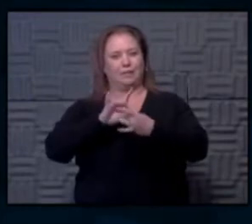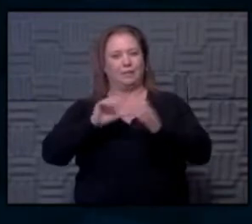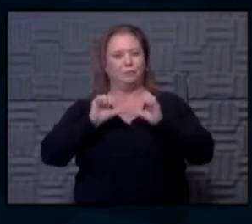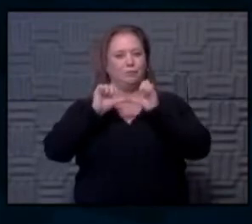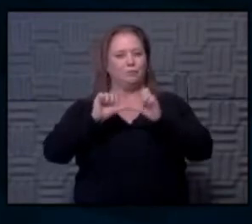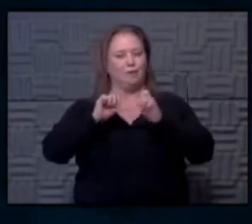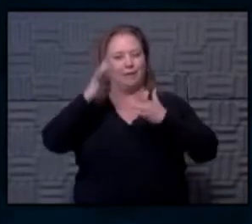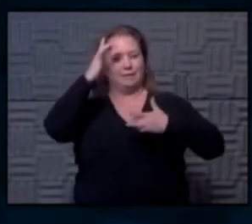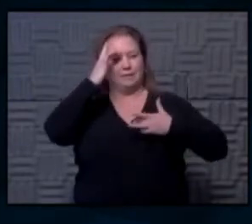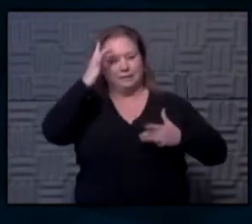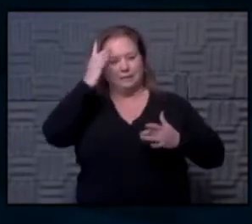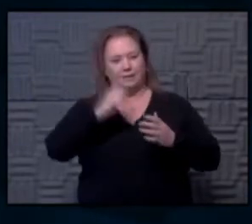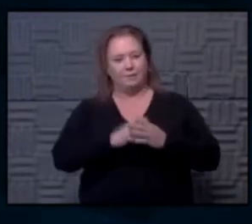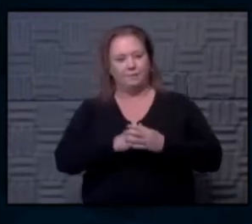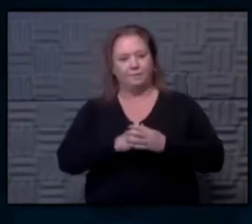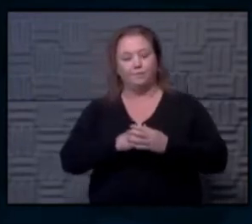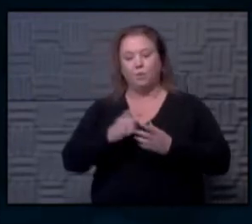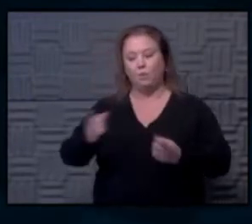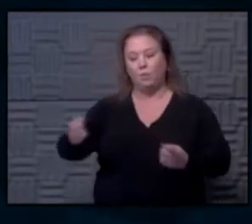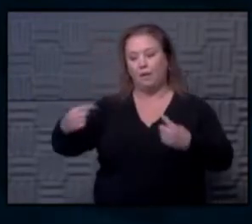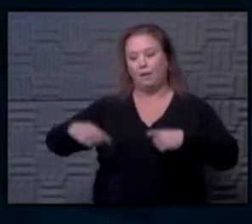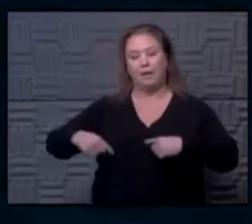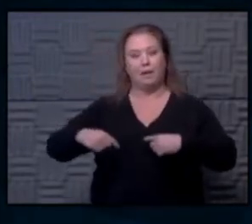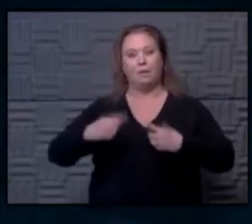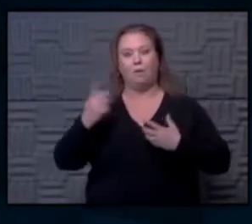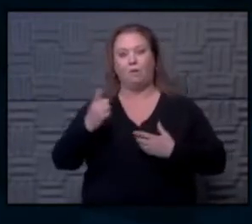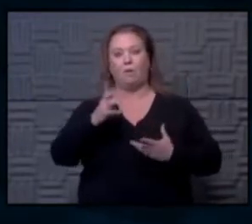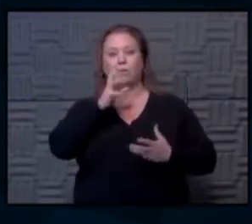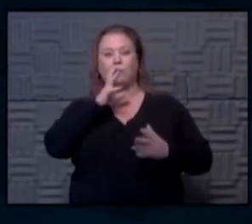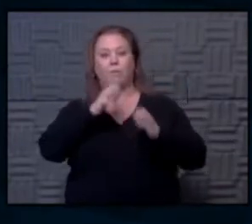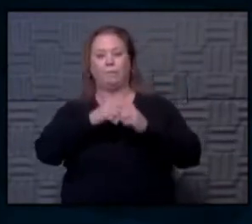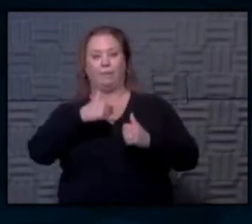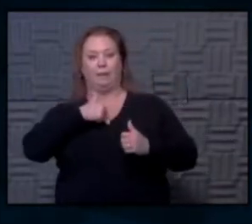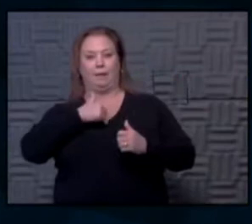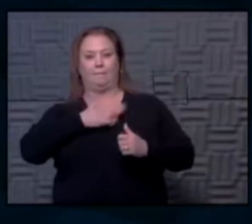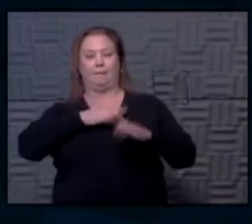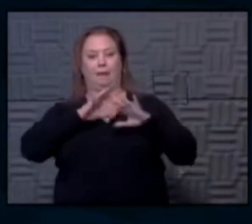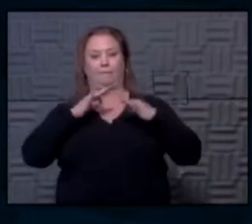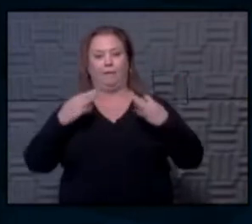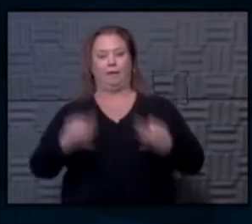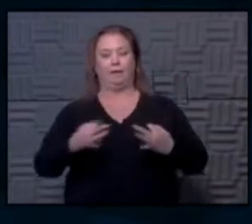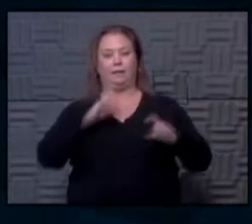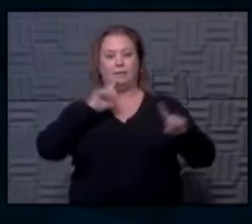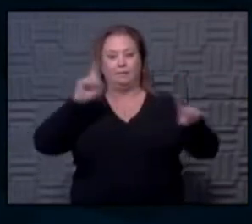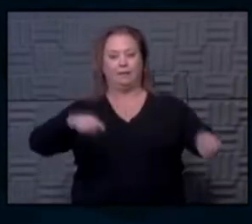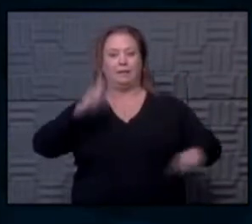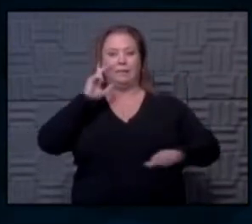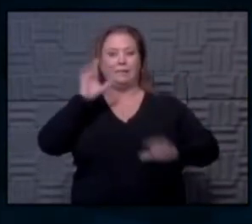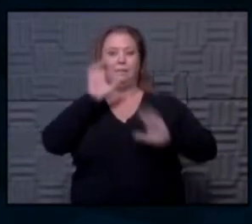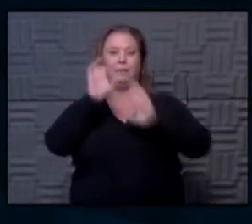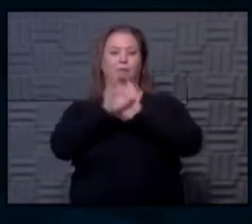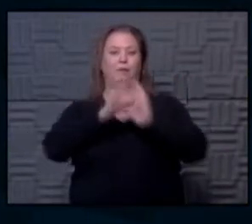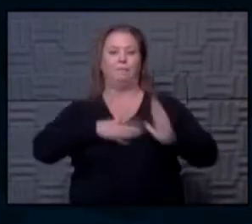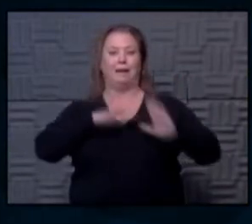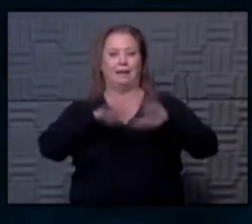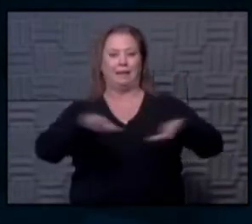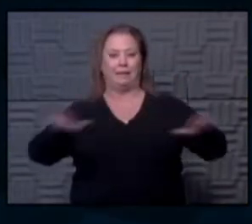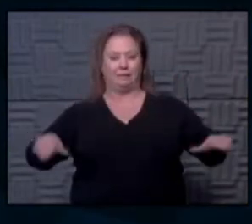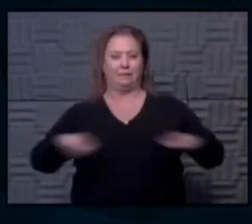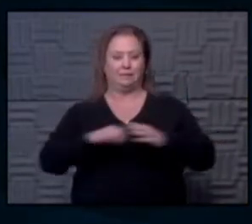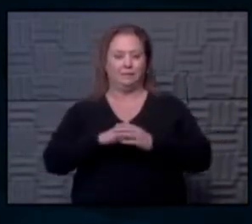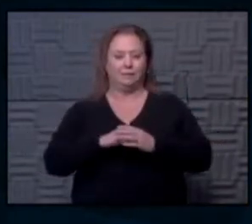chronic diseases. When he came, he would only want to talk to me about my family. He demanded to see pictures of my kids at every